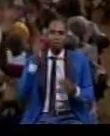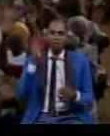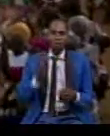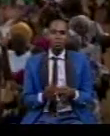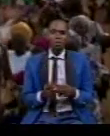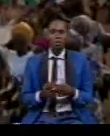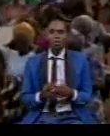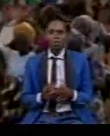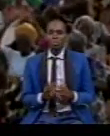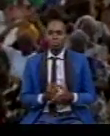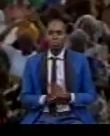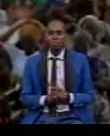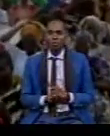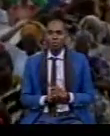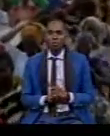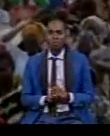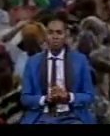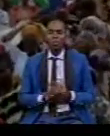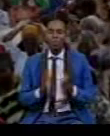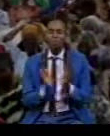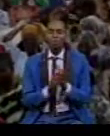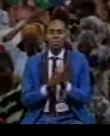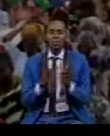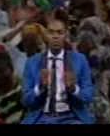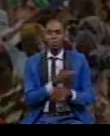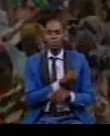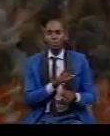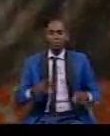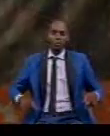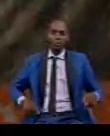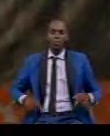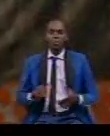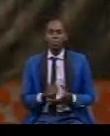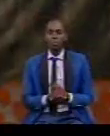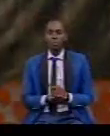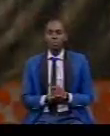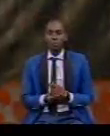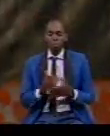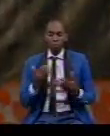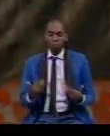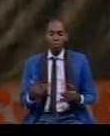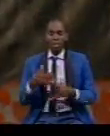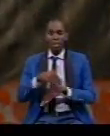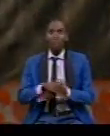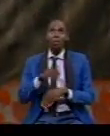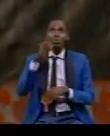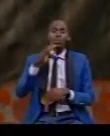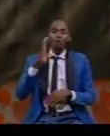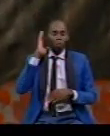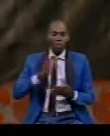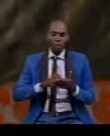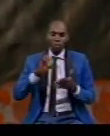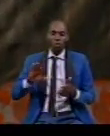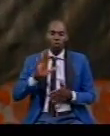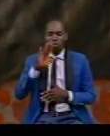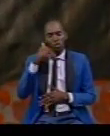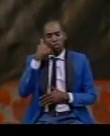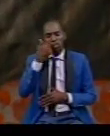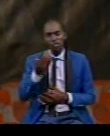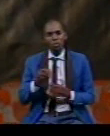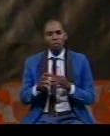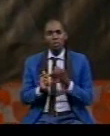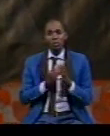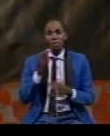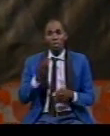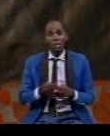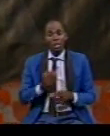believe, you hate what he hates, you love what he loves, you abide with him after you